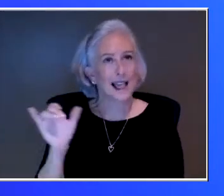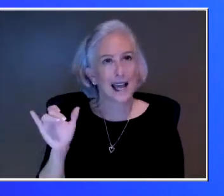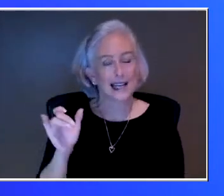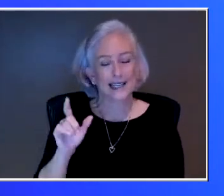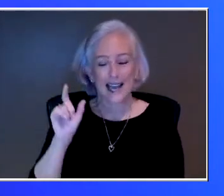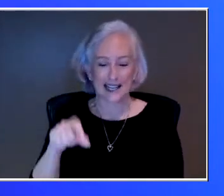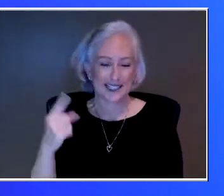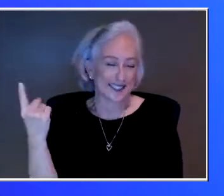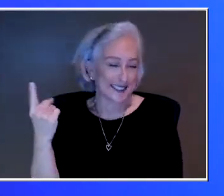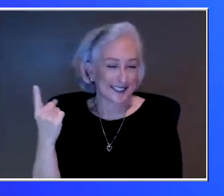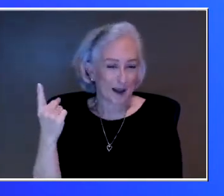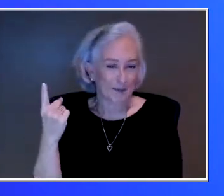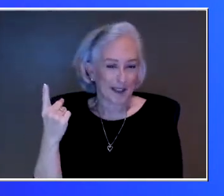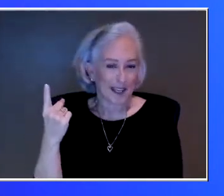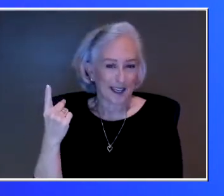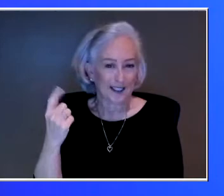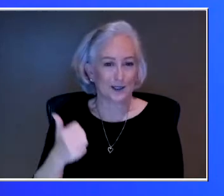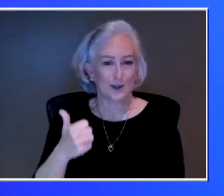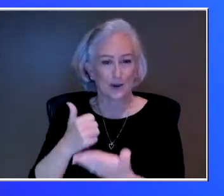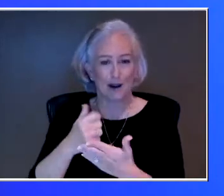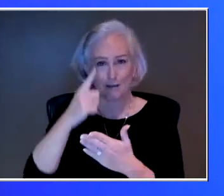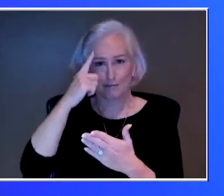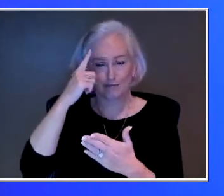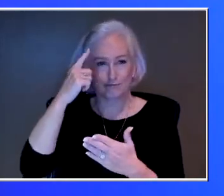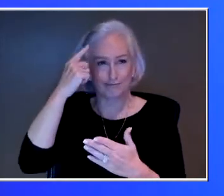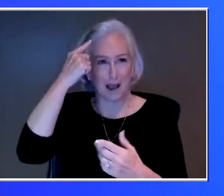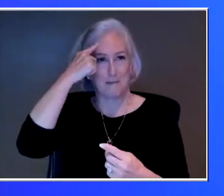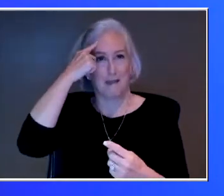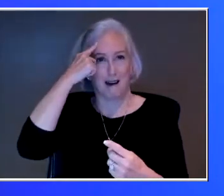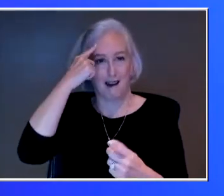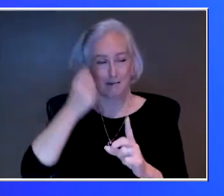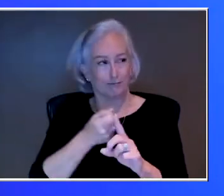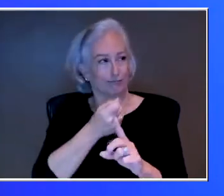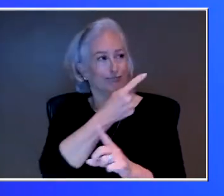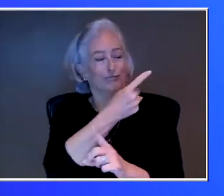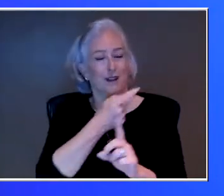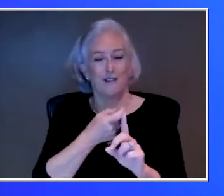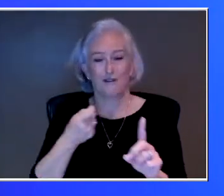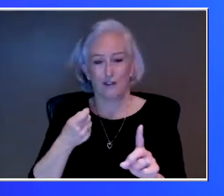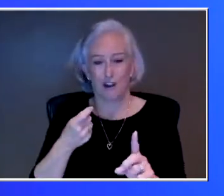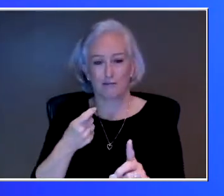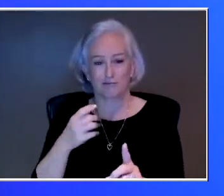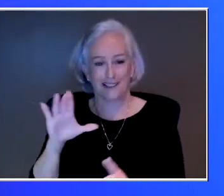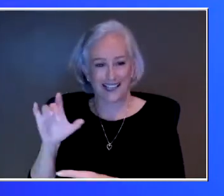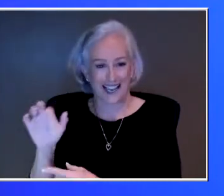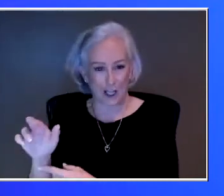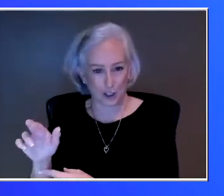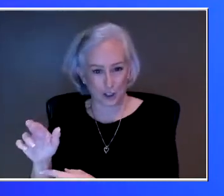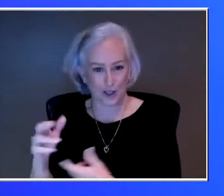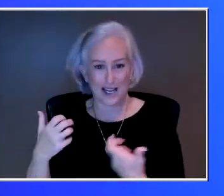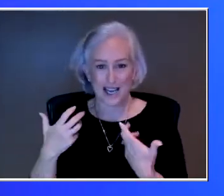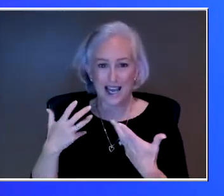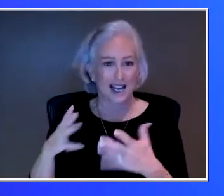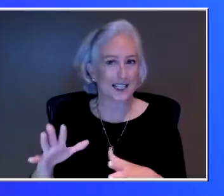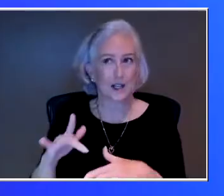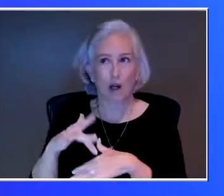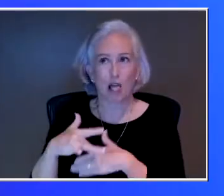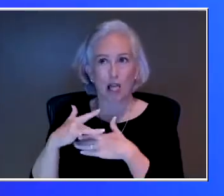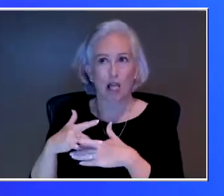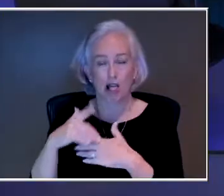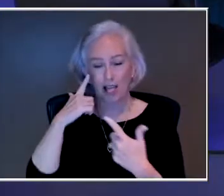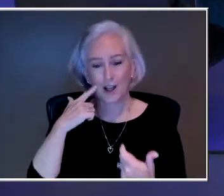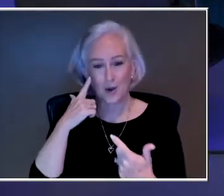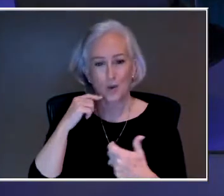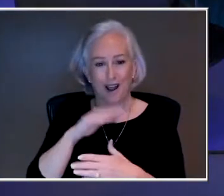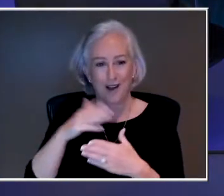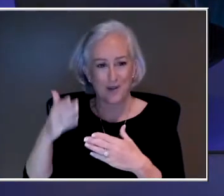to take my mind off of something that I didn't know a whole lot about. And I didn't want to sit at home crying. Well, I was just